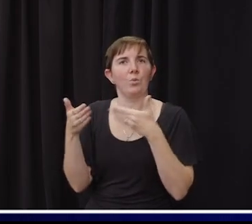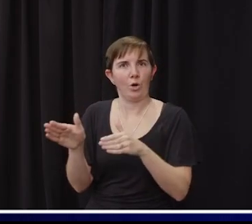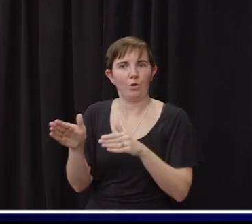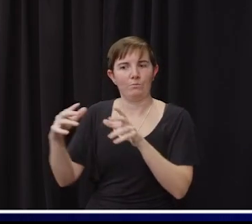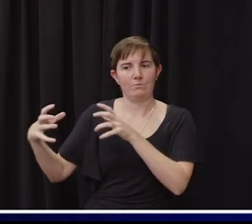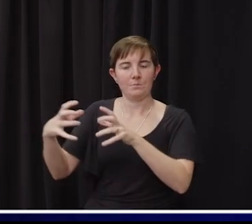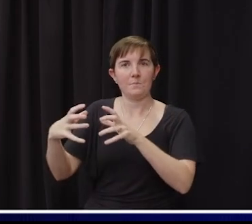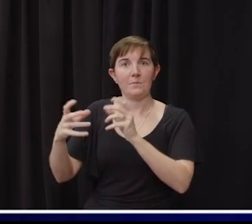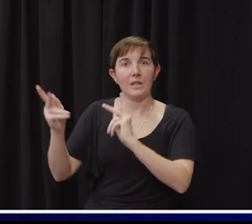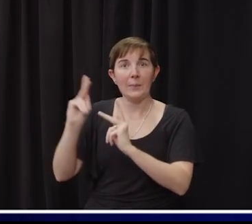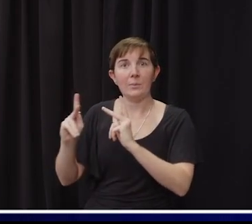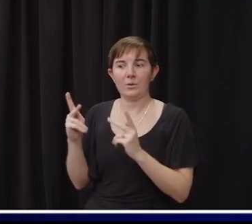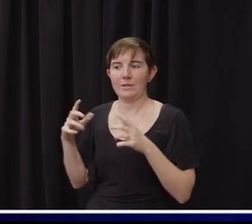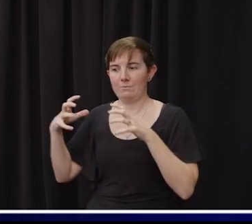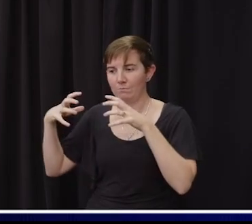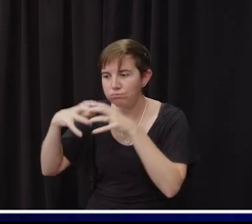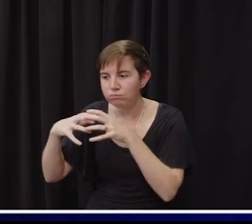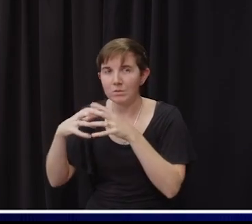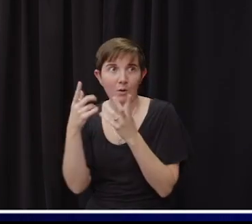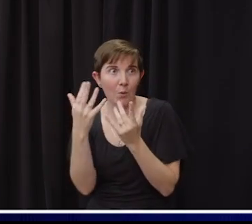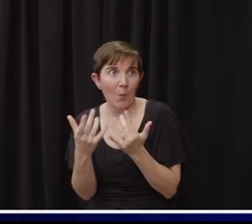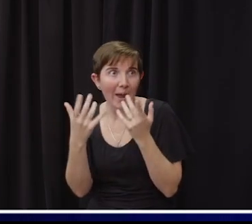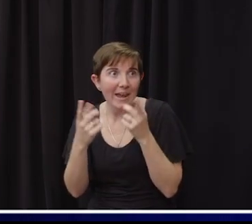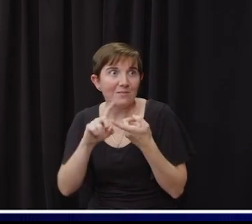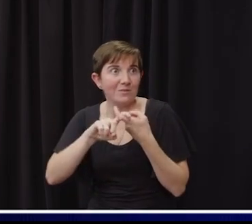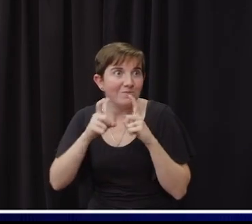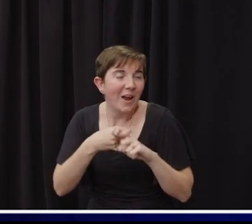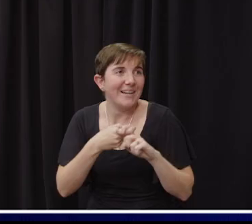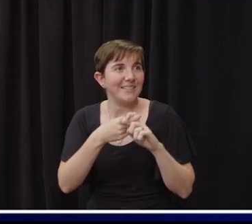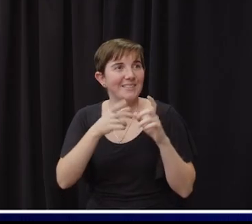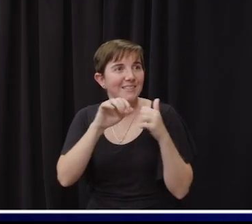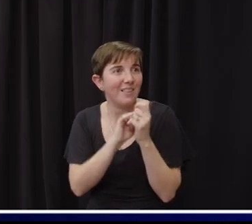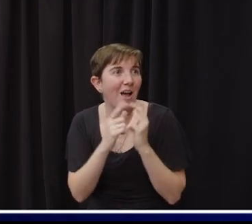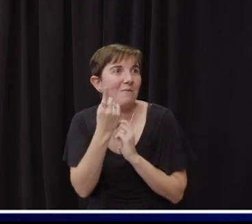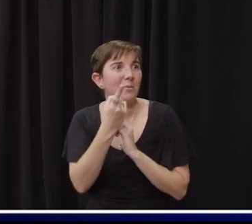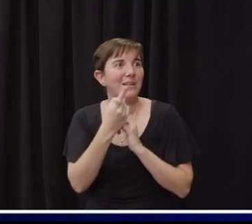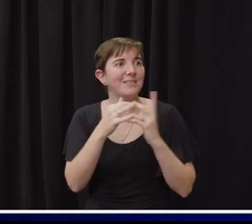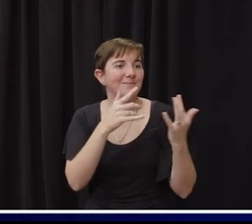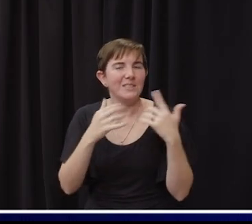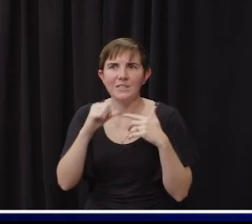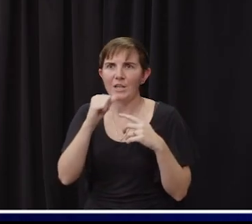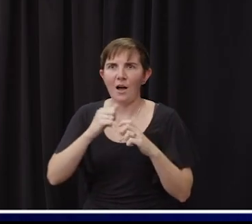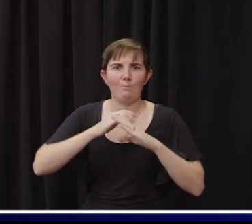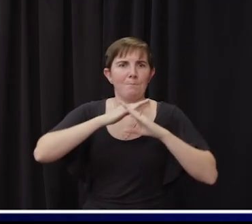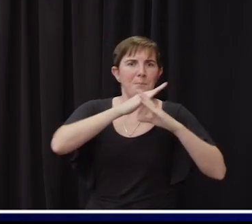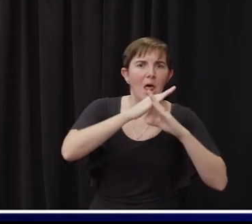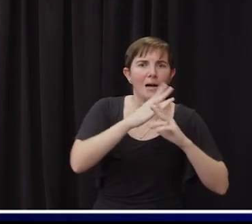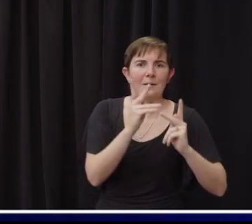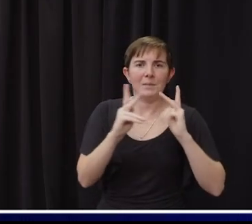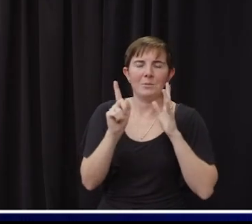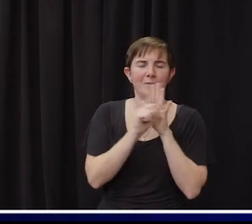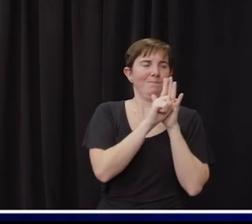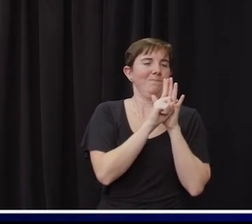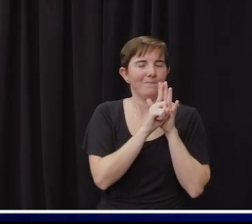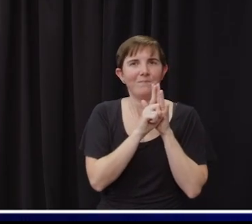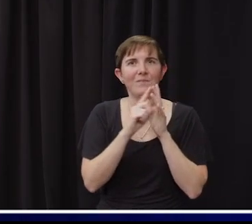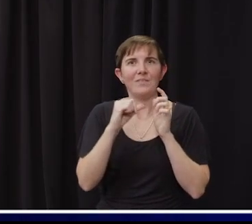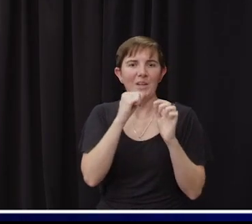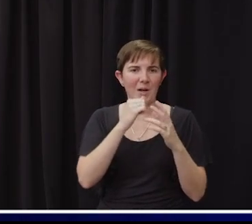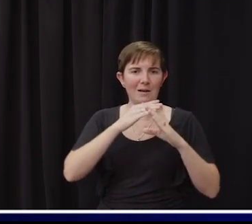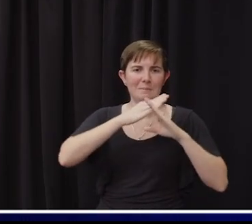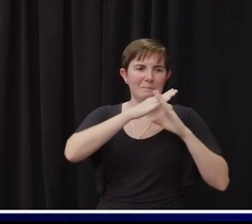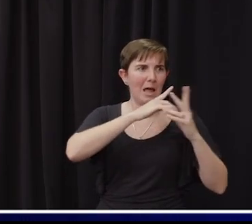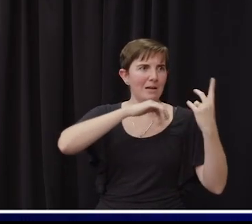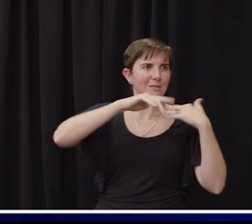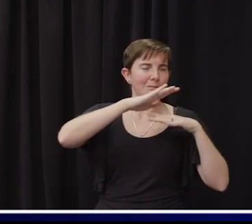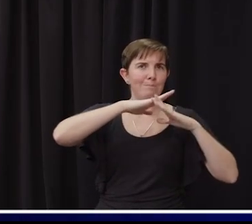where people could wait for them. They're not standing in the circulation space. They're not blocking other people. They don't interfere